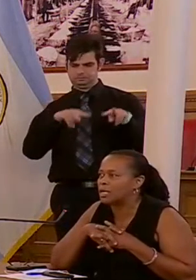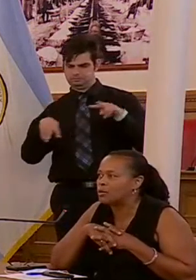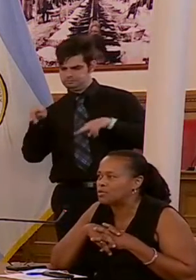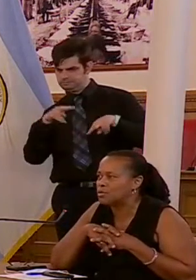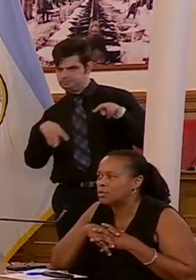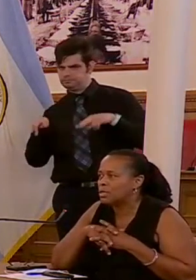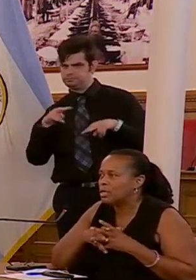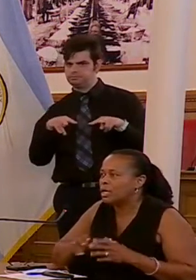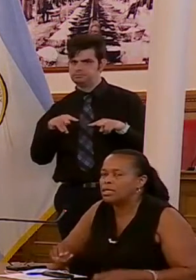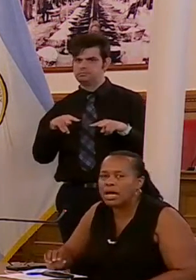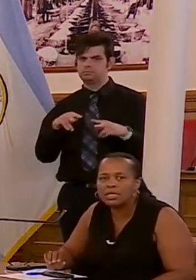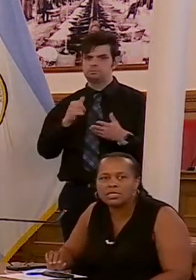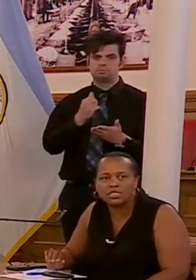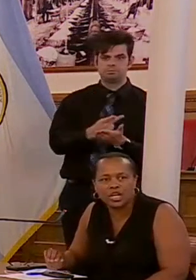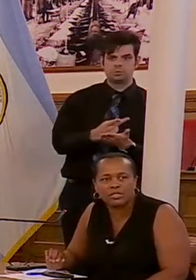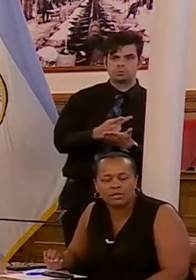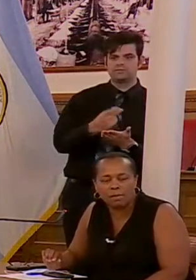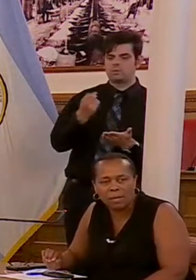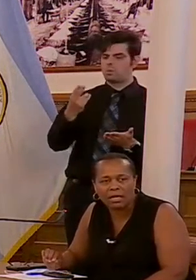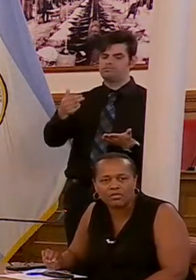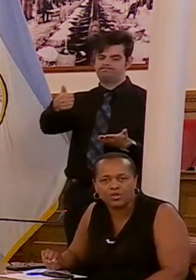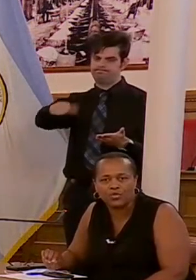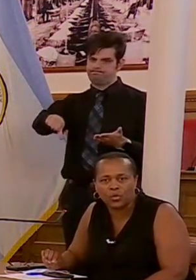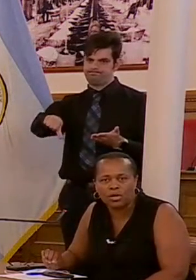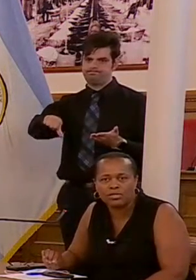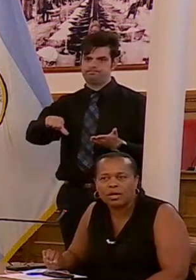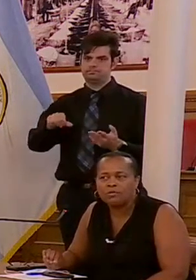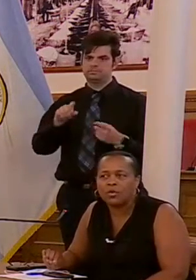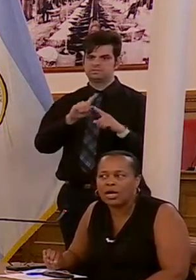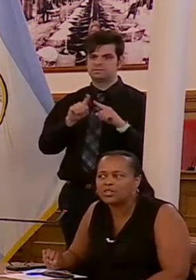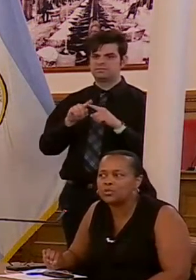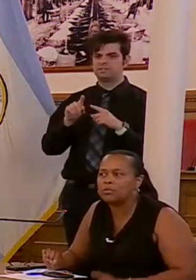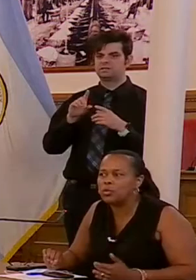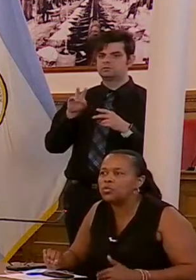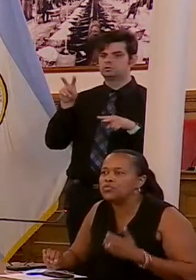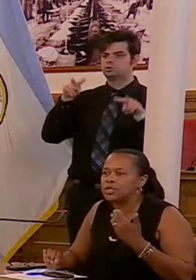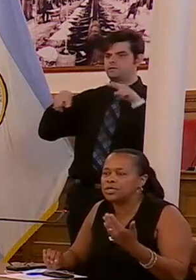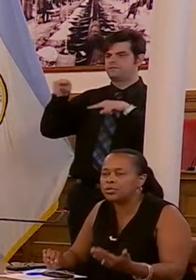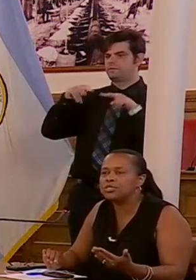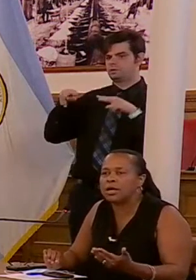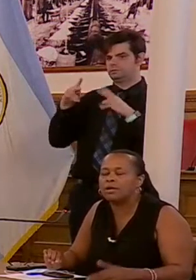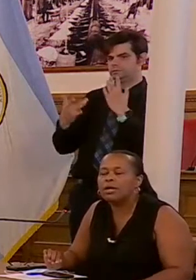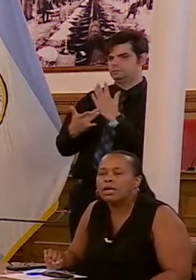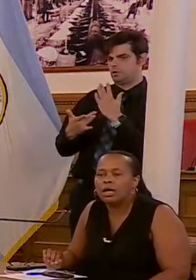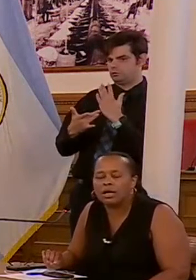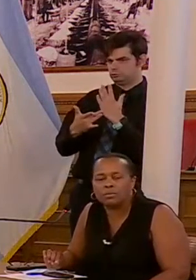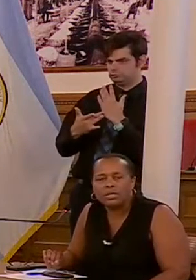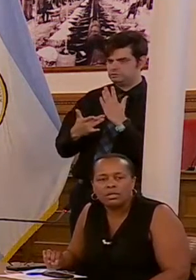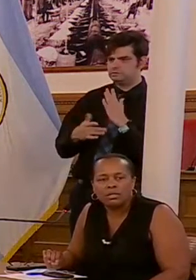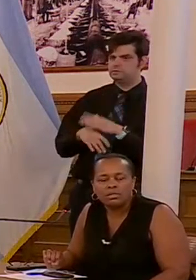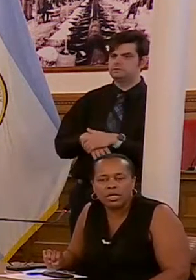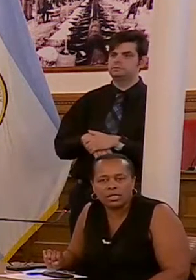the Common Council. And that is the checks and balances for us. For as we move to increase our